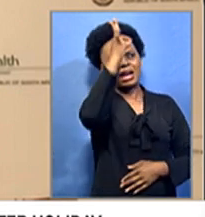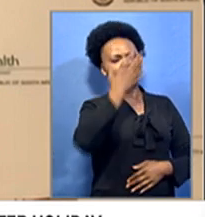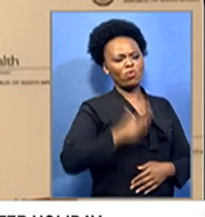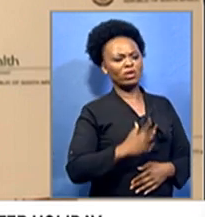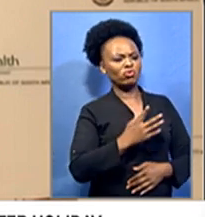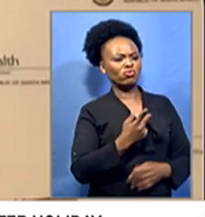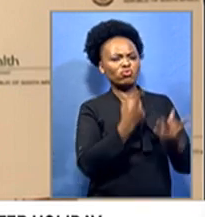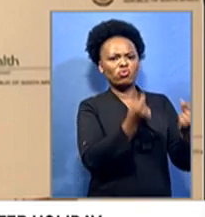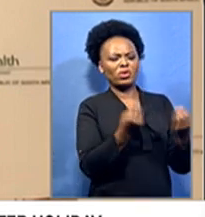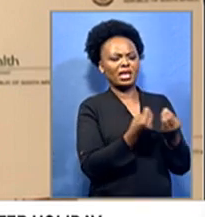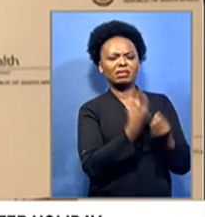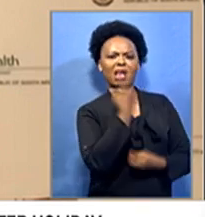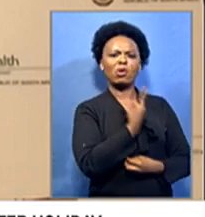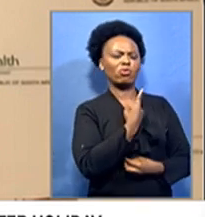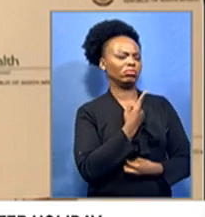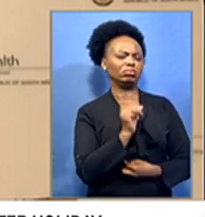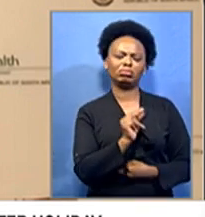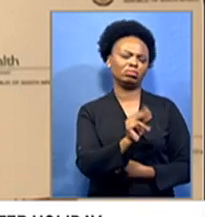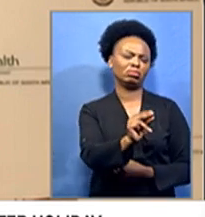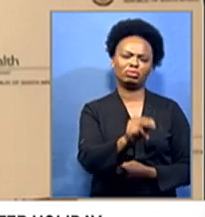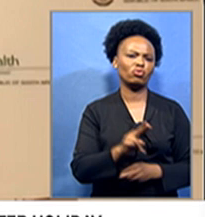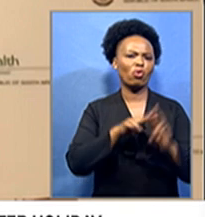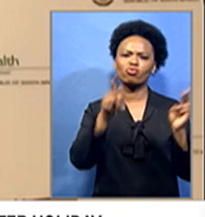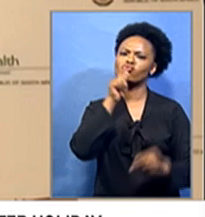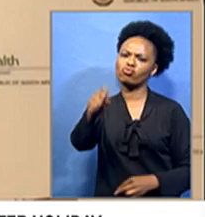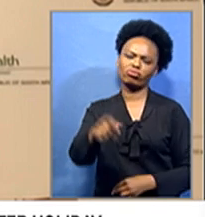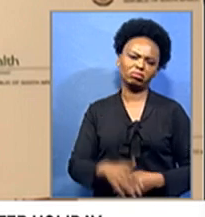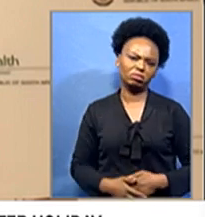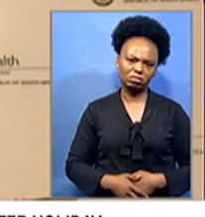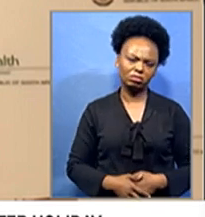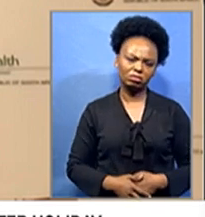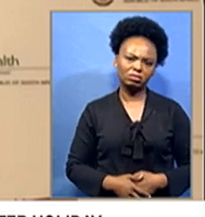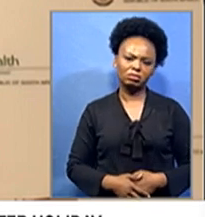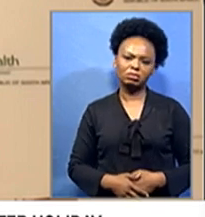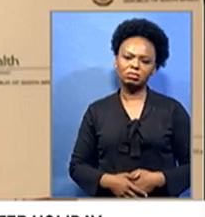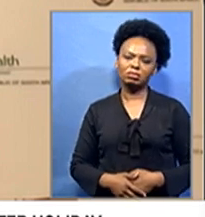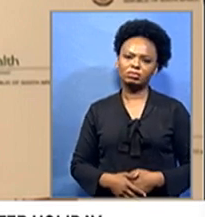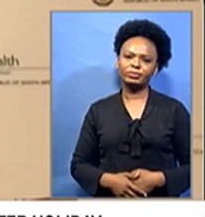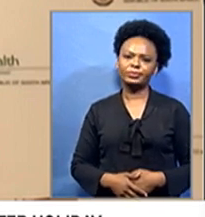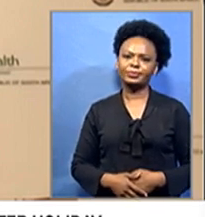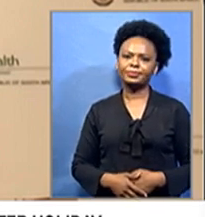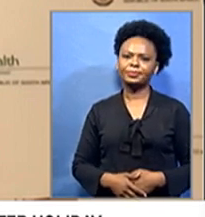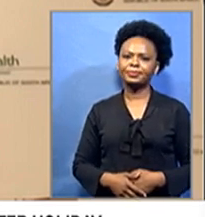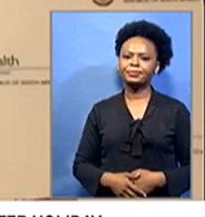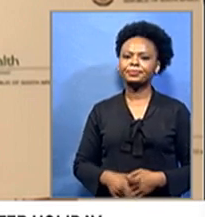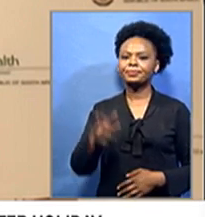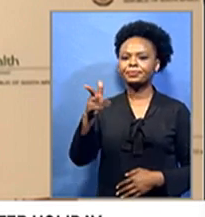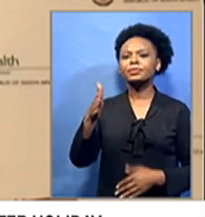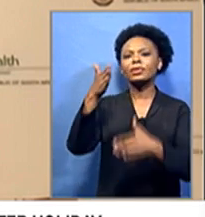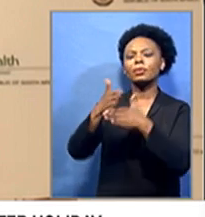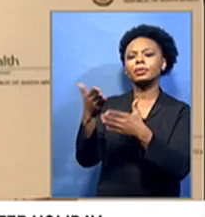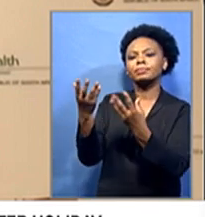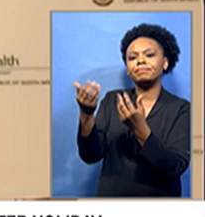And so the issue is that we have a team that works between us, both